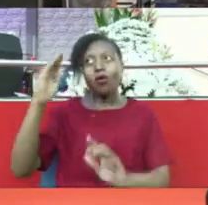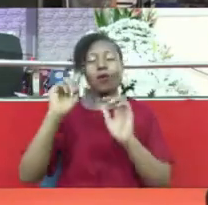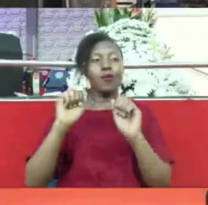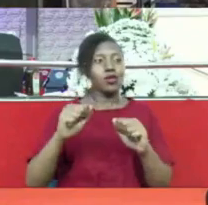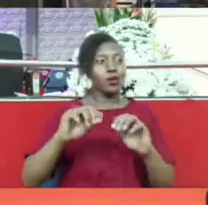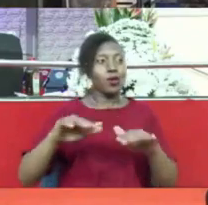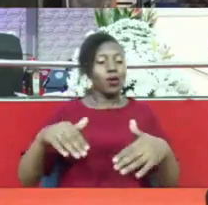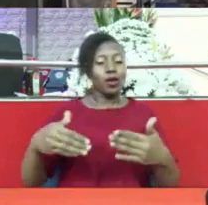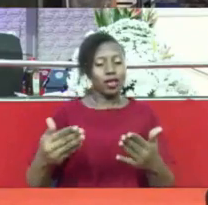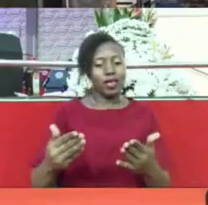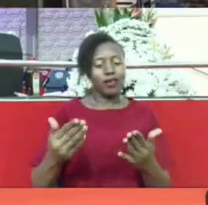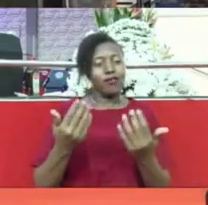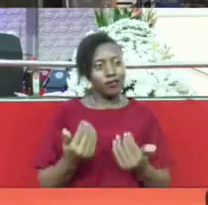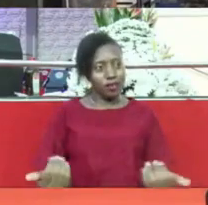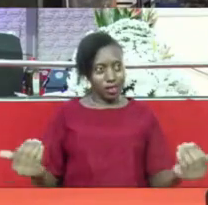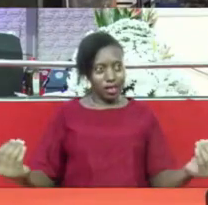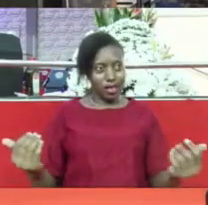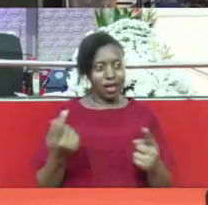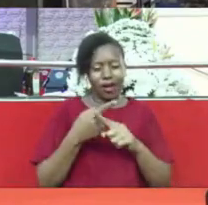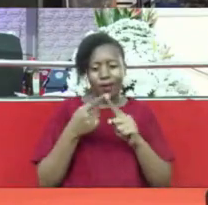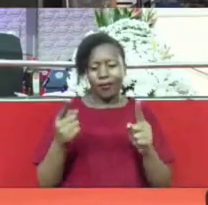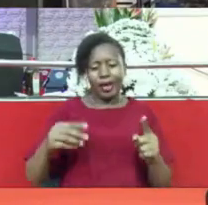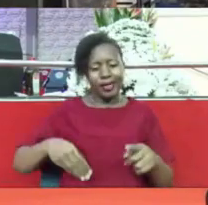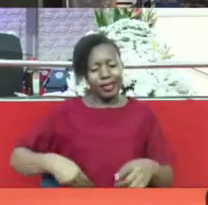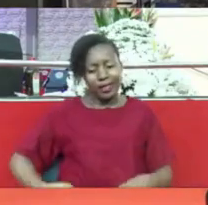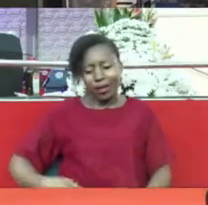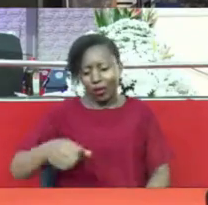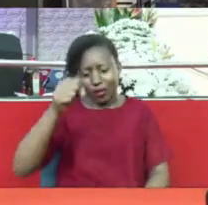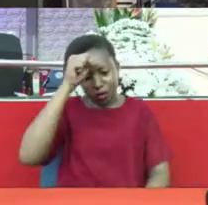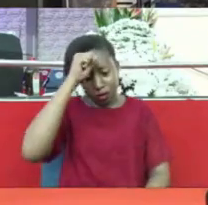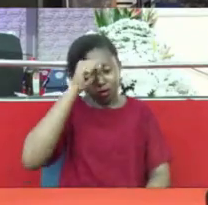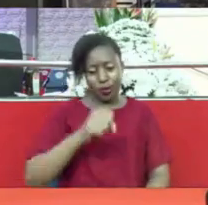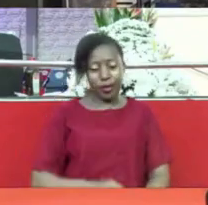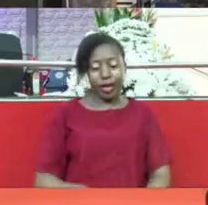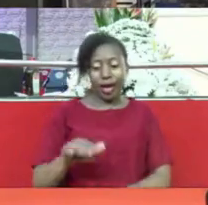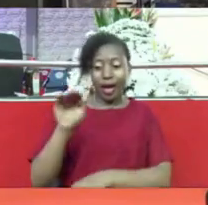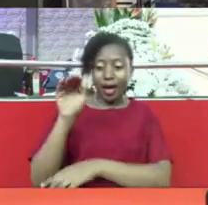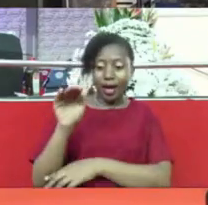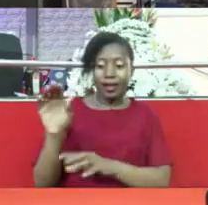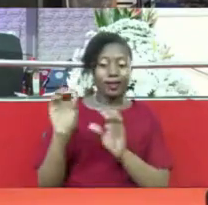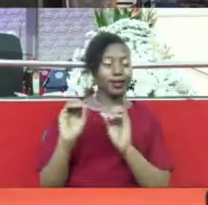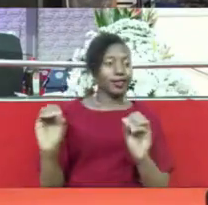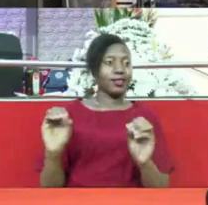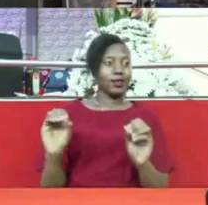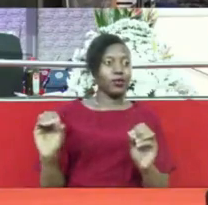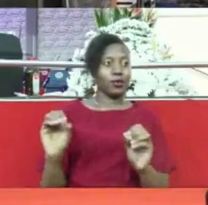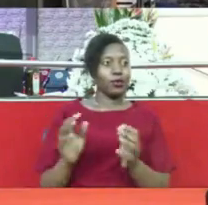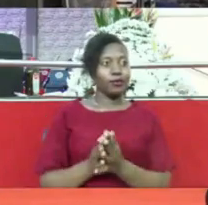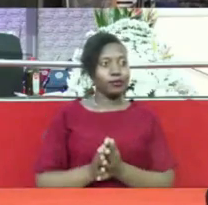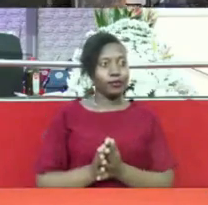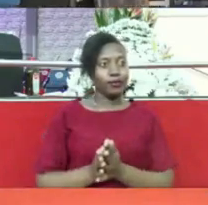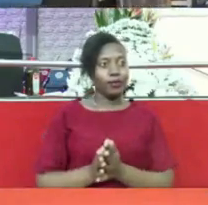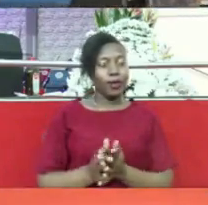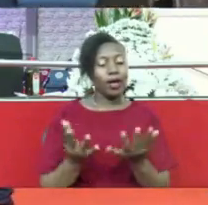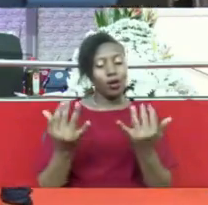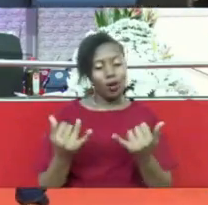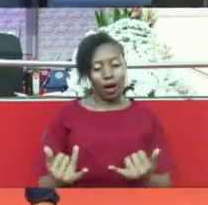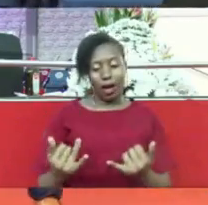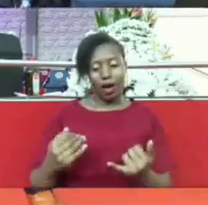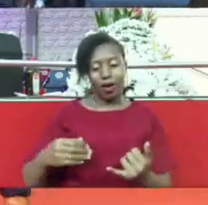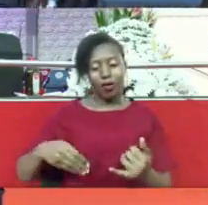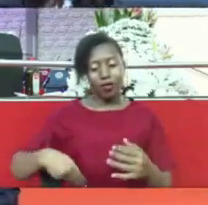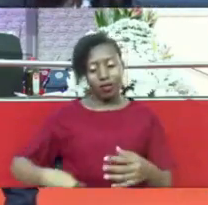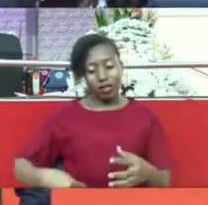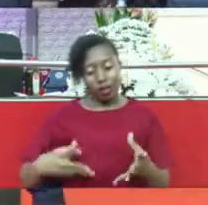dumb. Na bado alikuwa tu hajielewi. He didn't even question. Hakuuliza. And therefore he went. Na bado